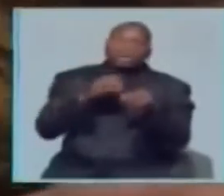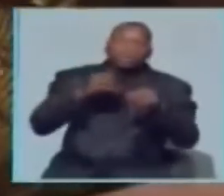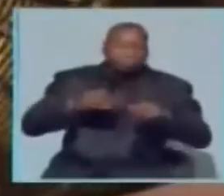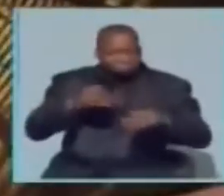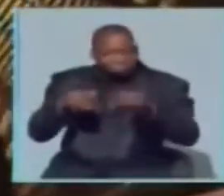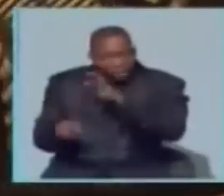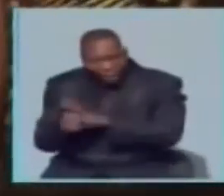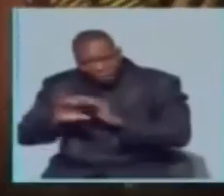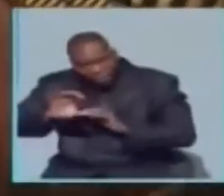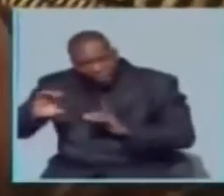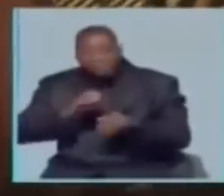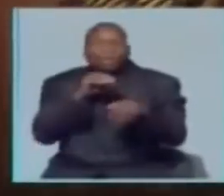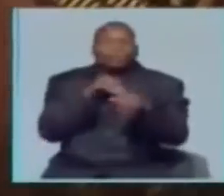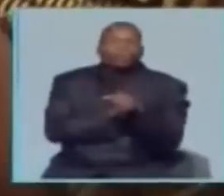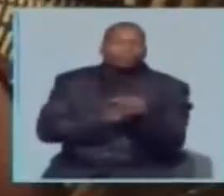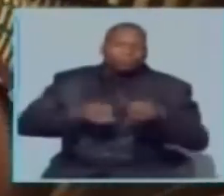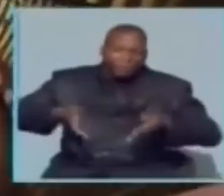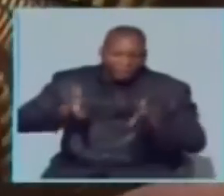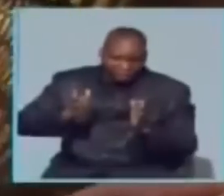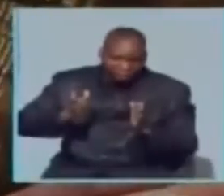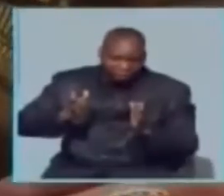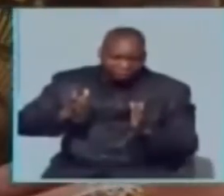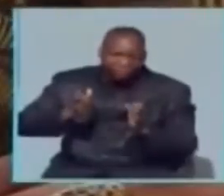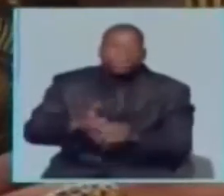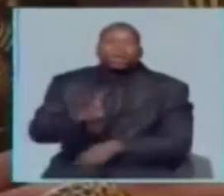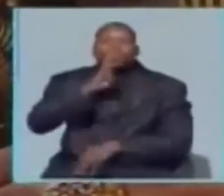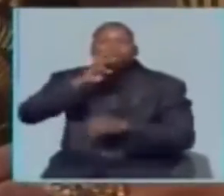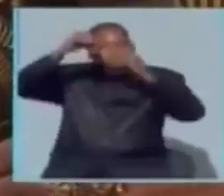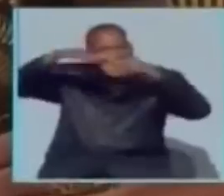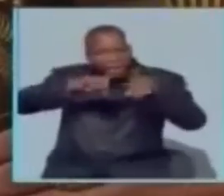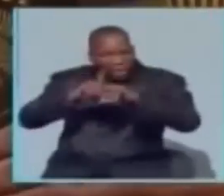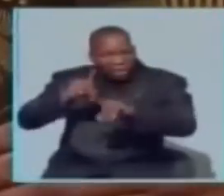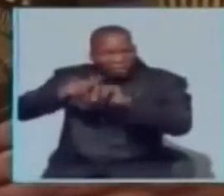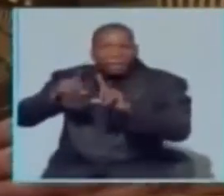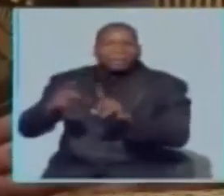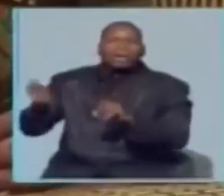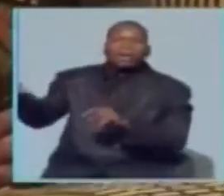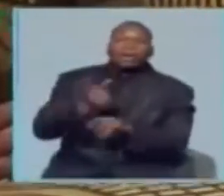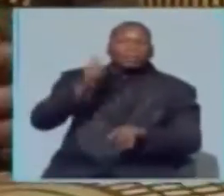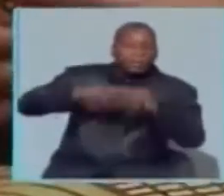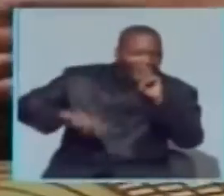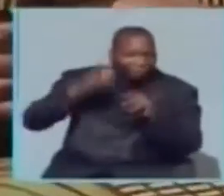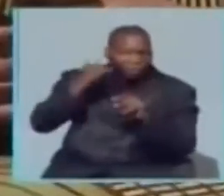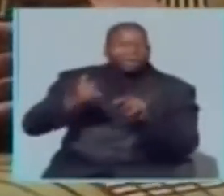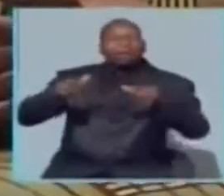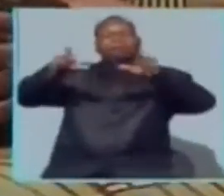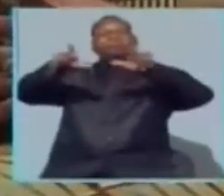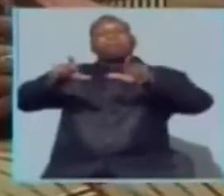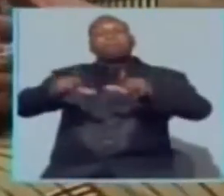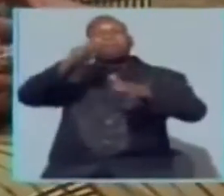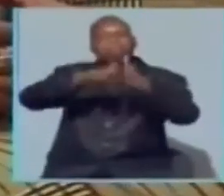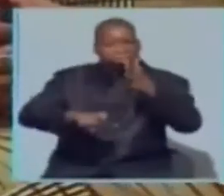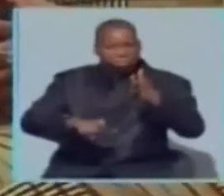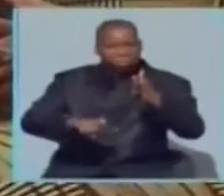the private sector, especially in hydropower as well. But they will not come with the current low tariffs, will they? Exactly. Hence the argument